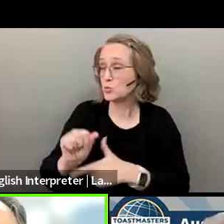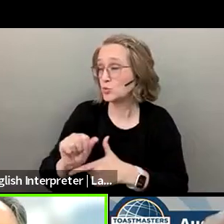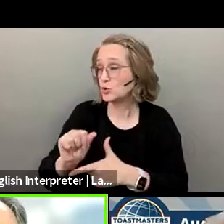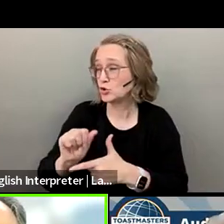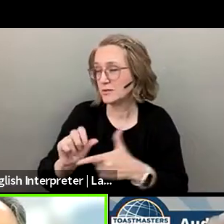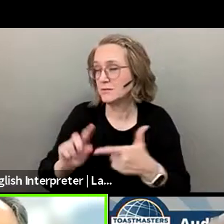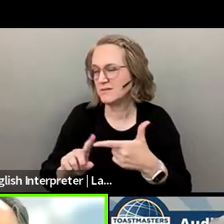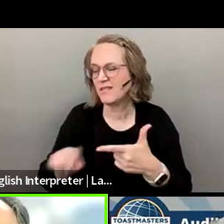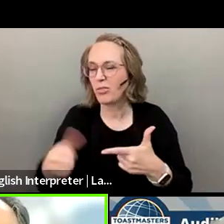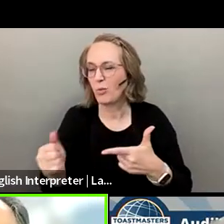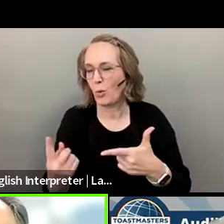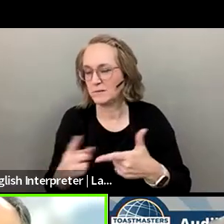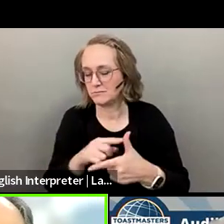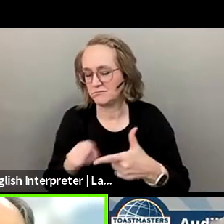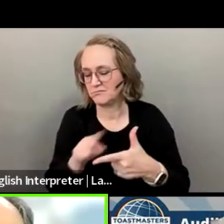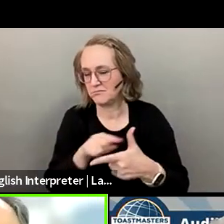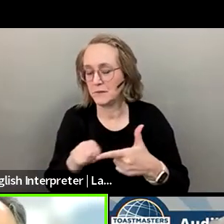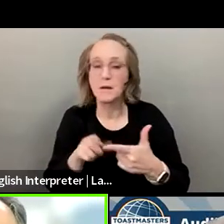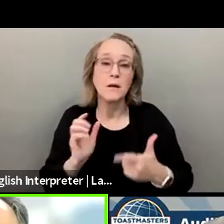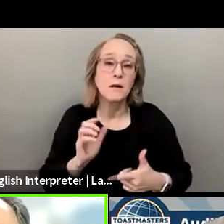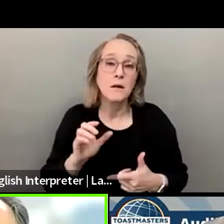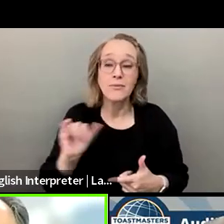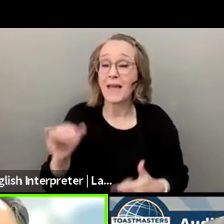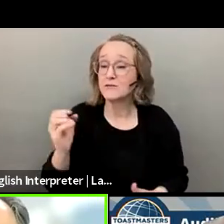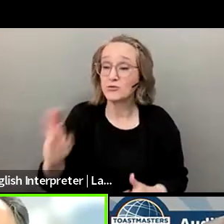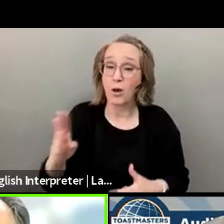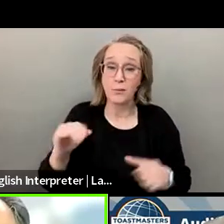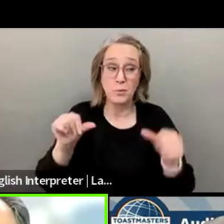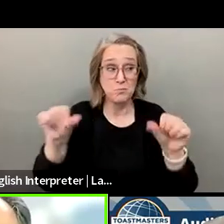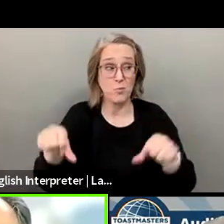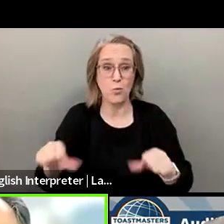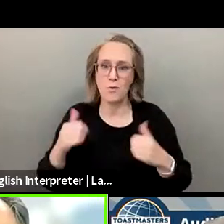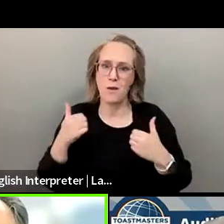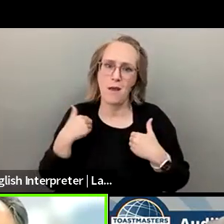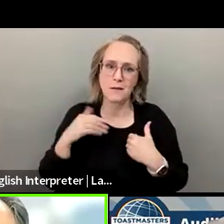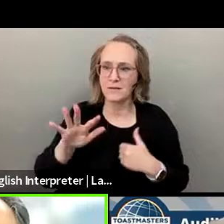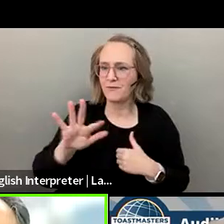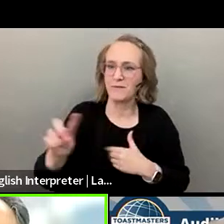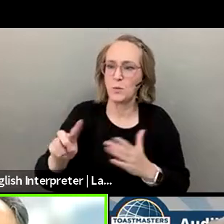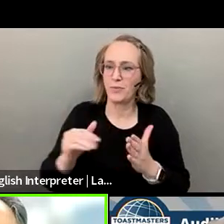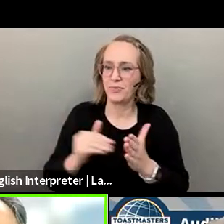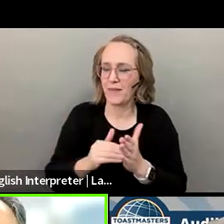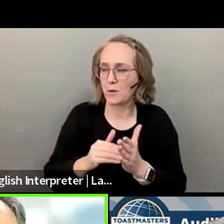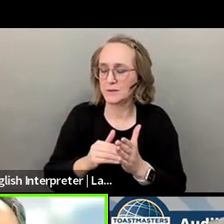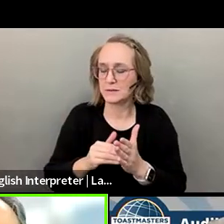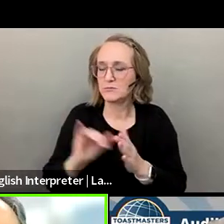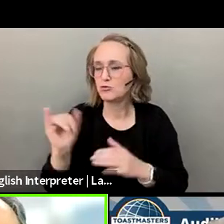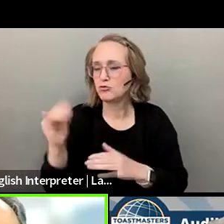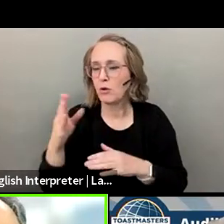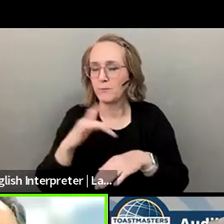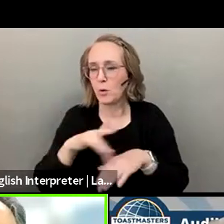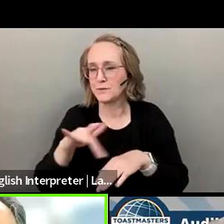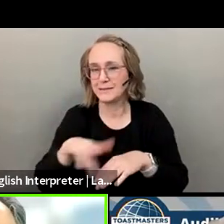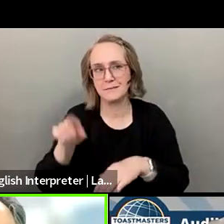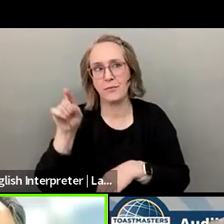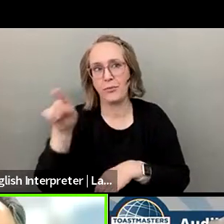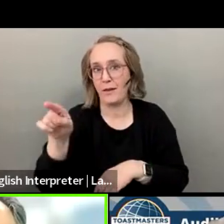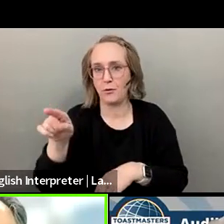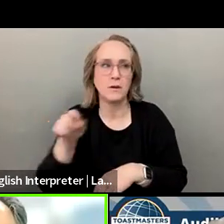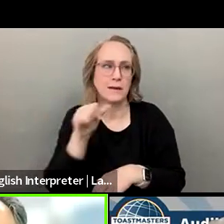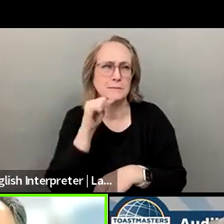well. Our job board has about 51,000 posted jobs on it as of yesterday afternoon.